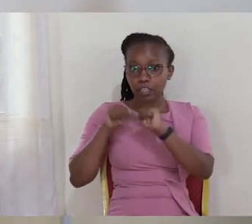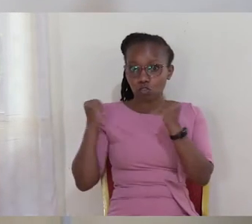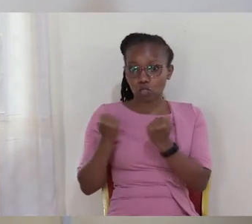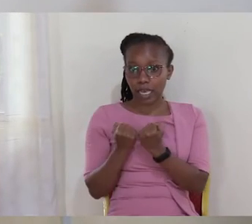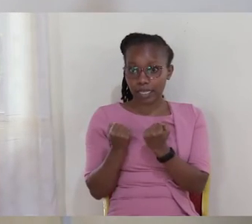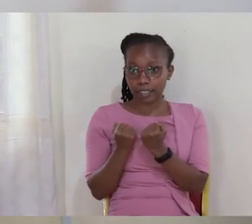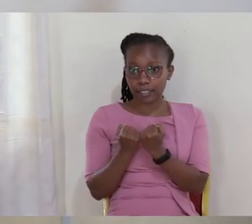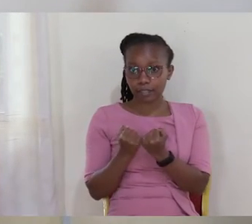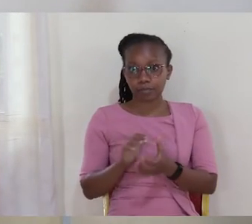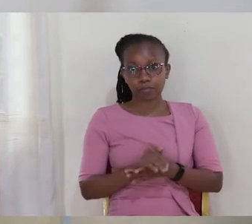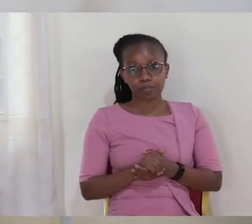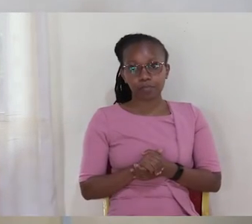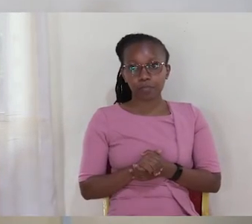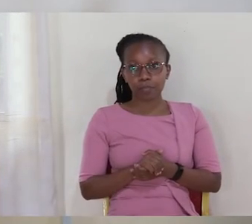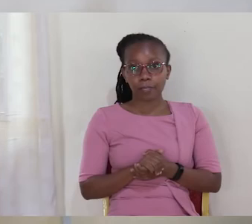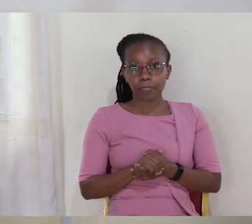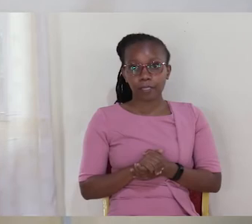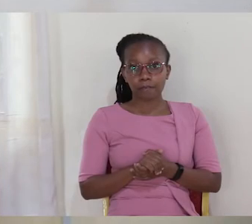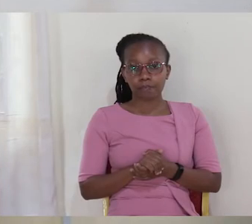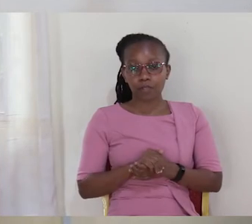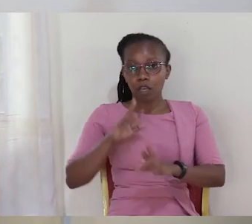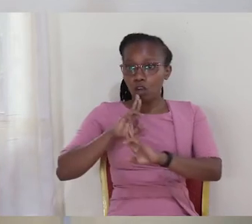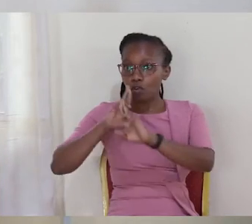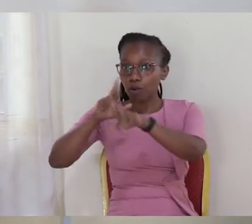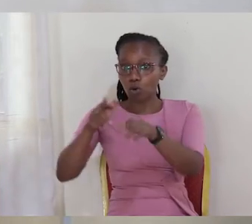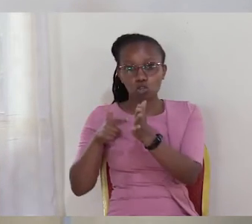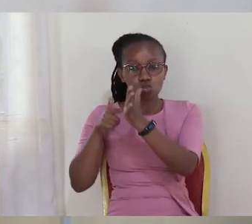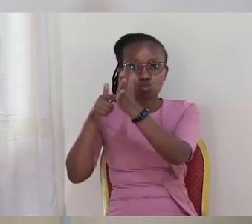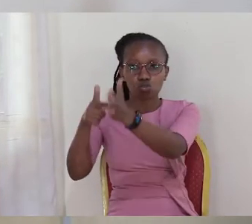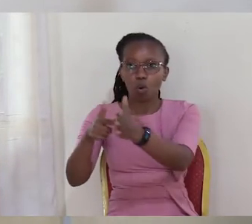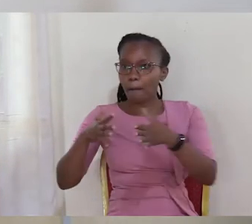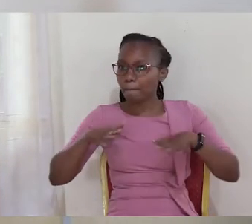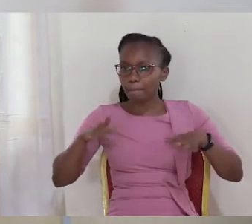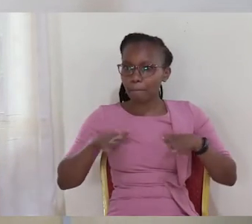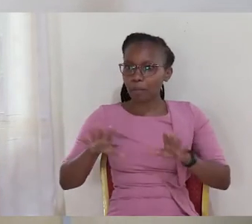large. The report shows also the impunity for perpetrators.